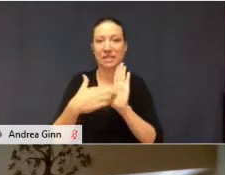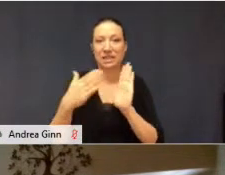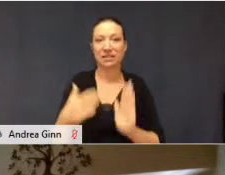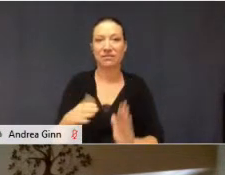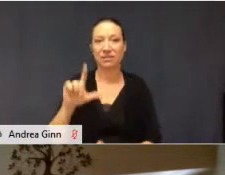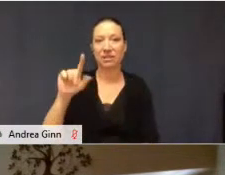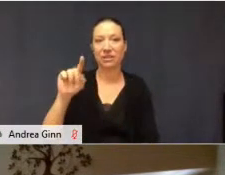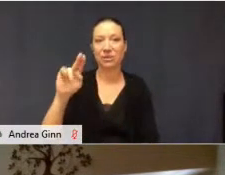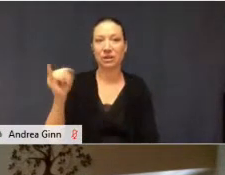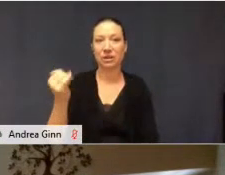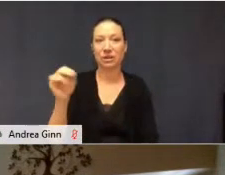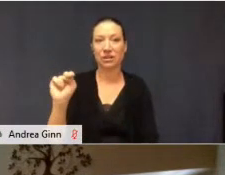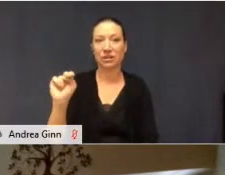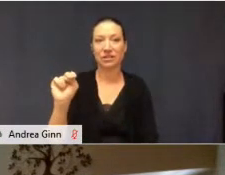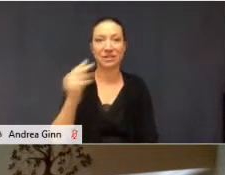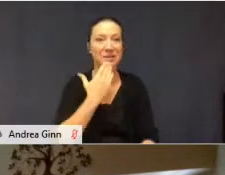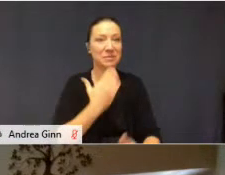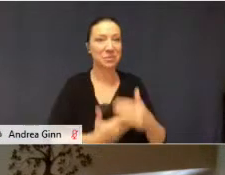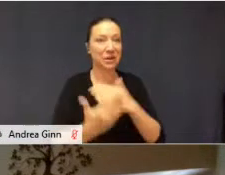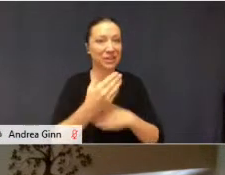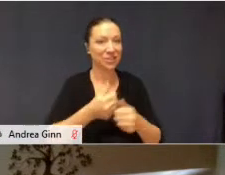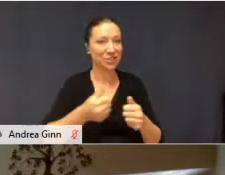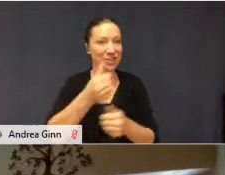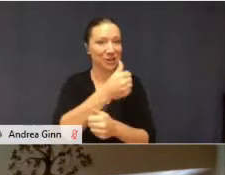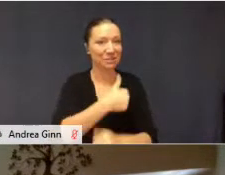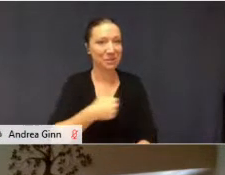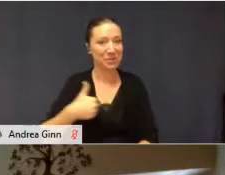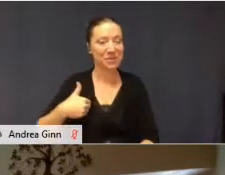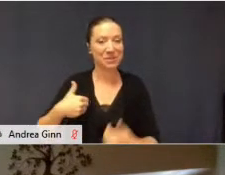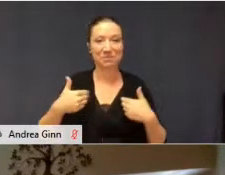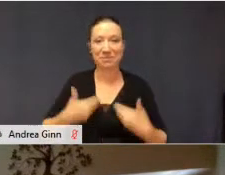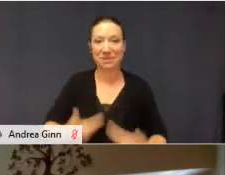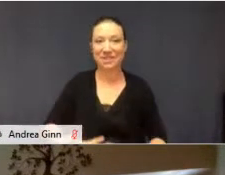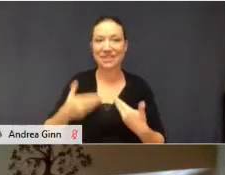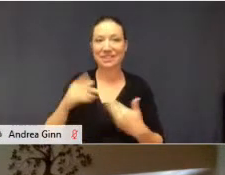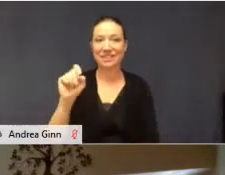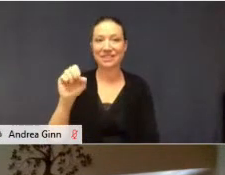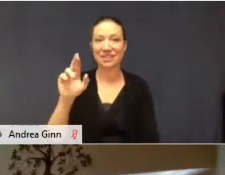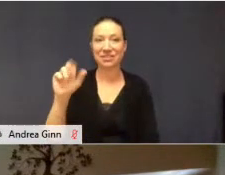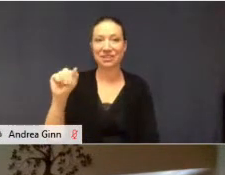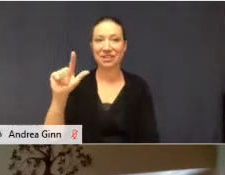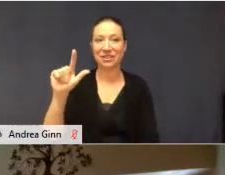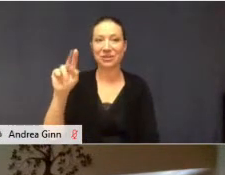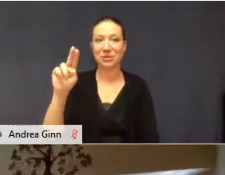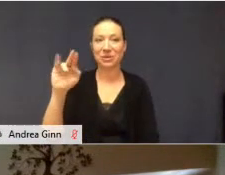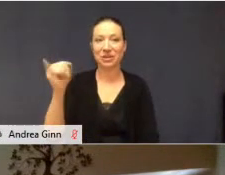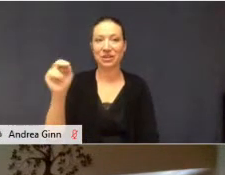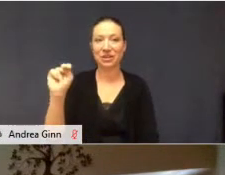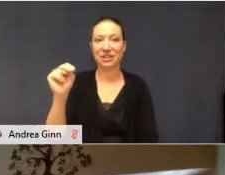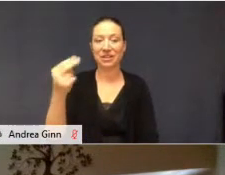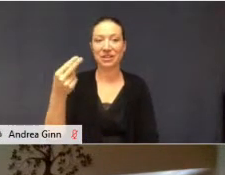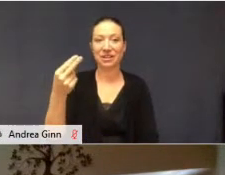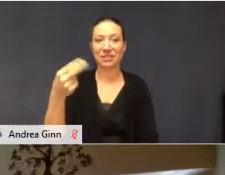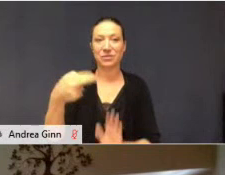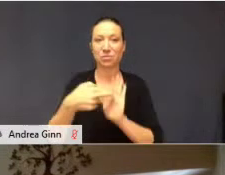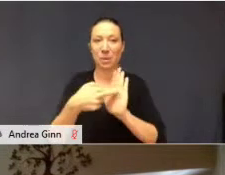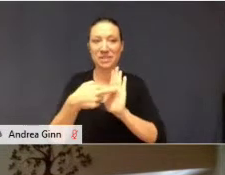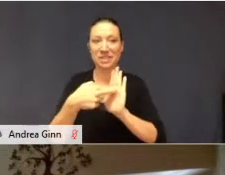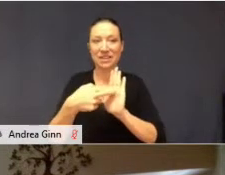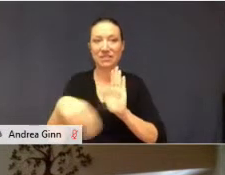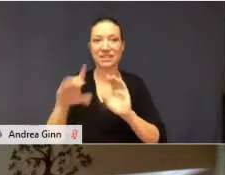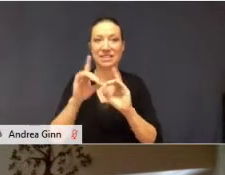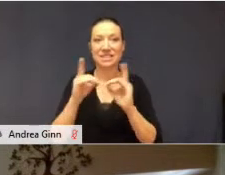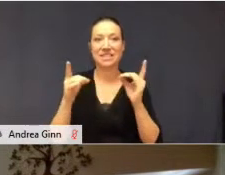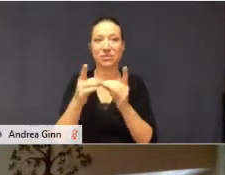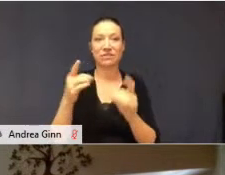Morning, Mr. Chair and members. Tara Lujan, State House Representative for District 48 in County of